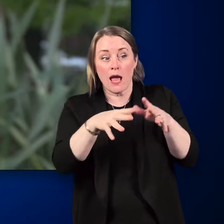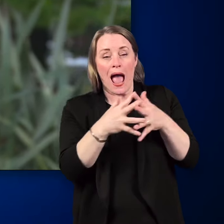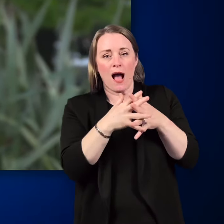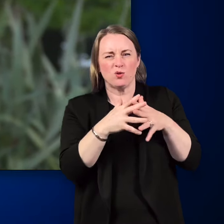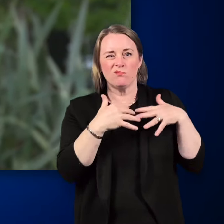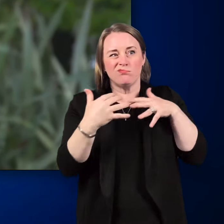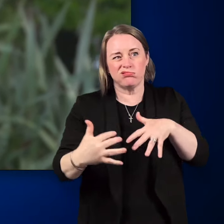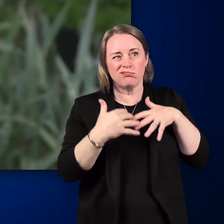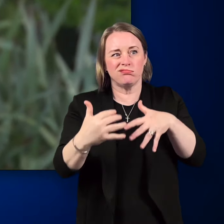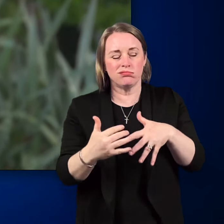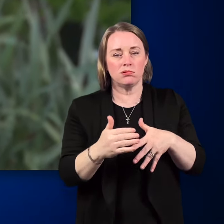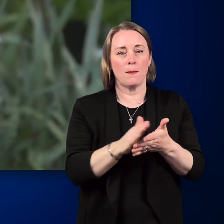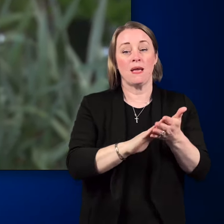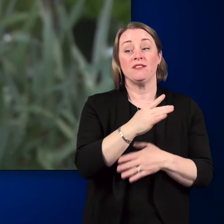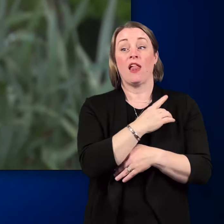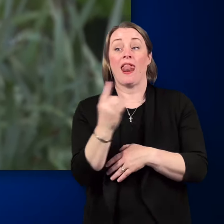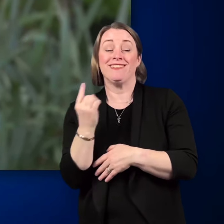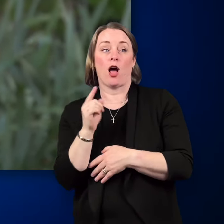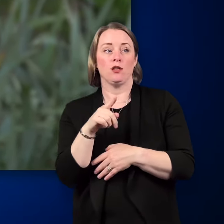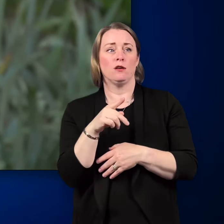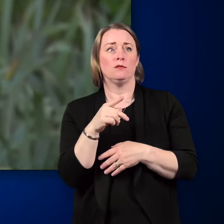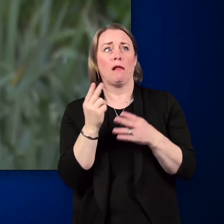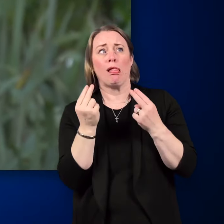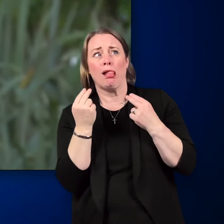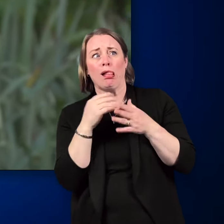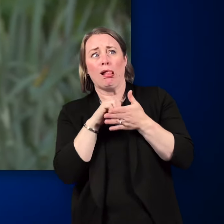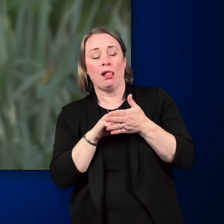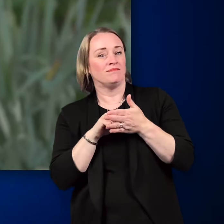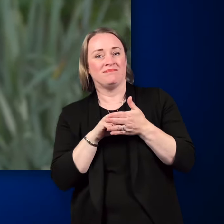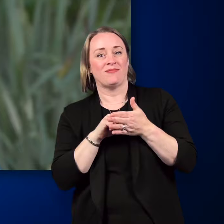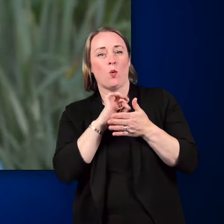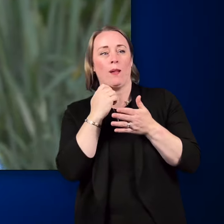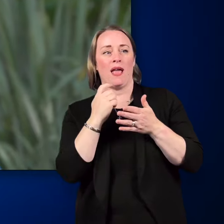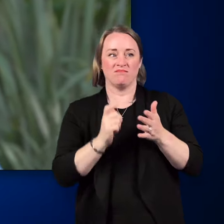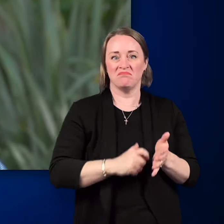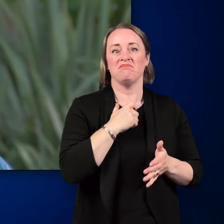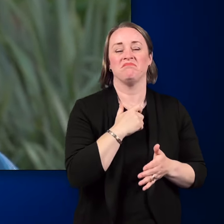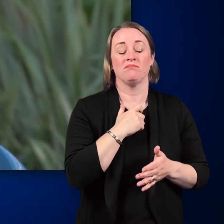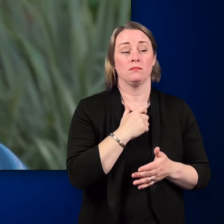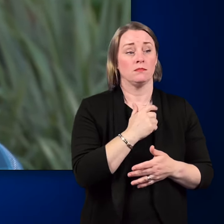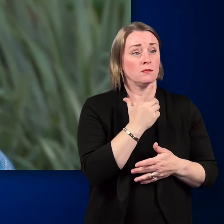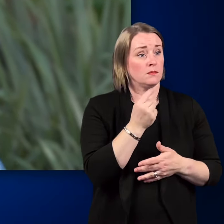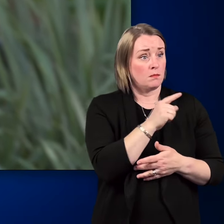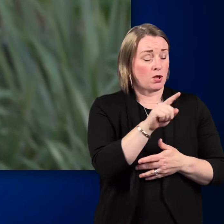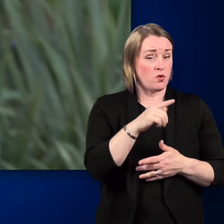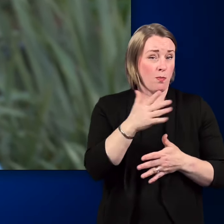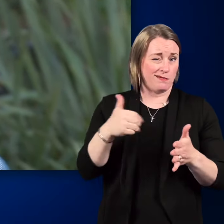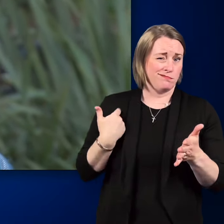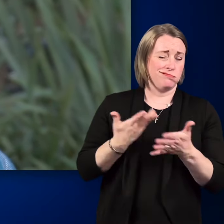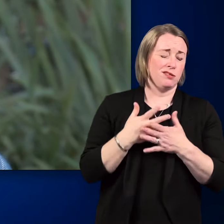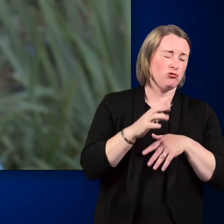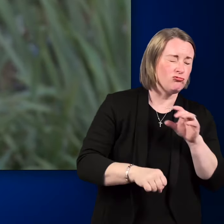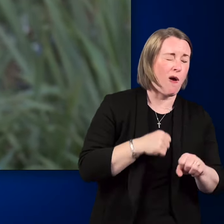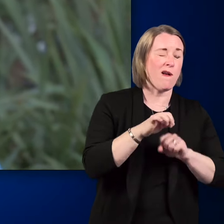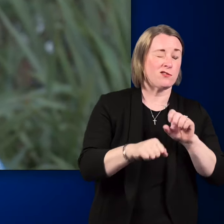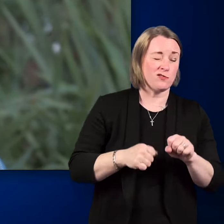warfare so that you won't be intimidated going forward? Have you been wrestling with something for months, could even be years,